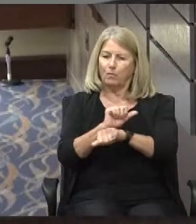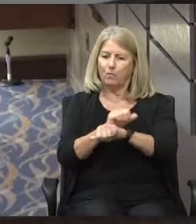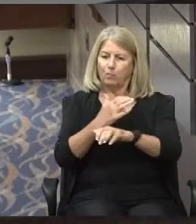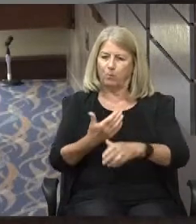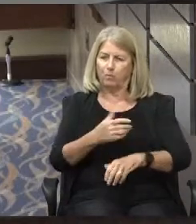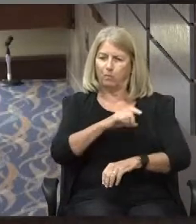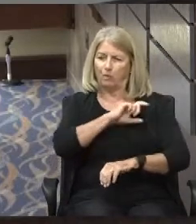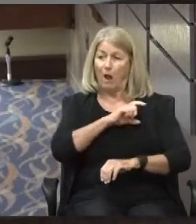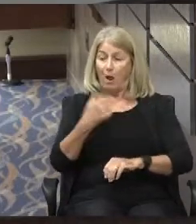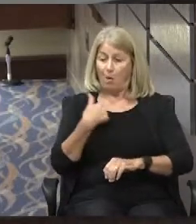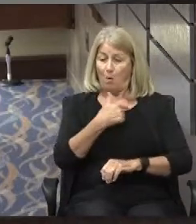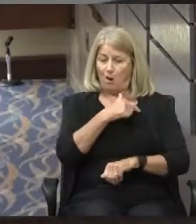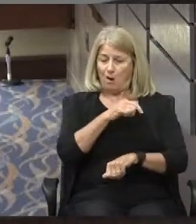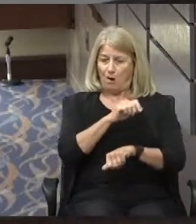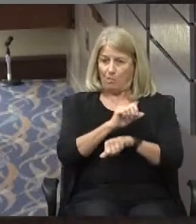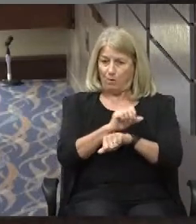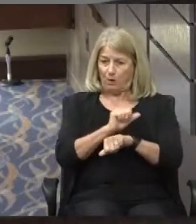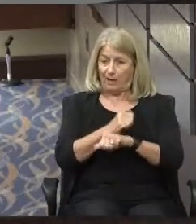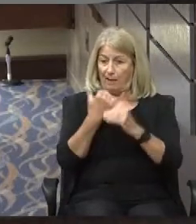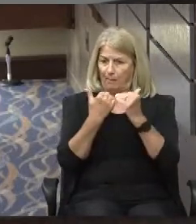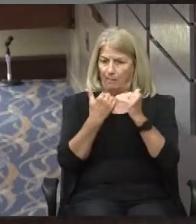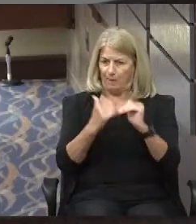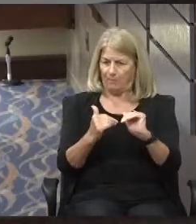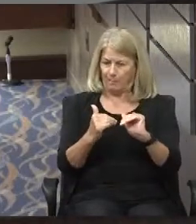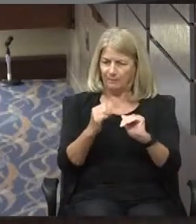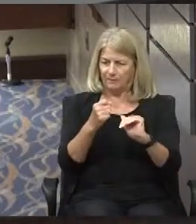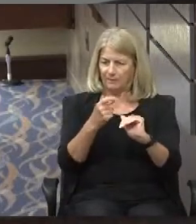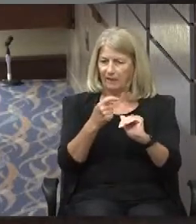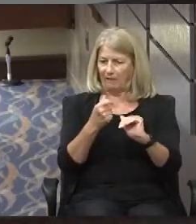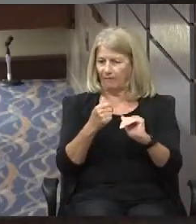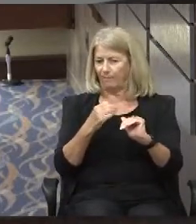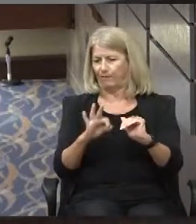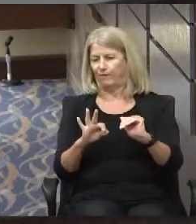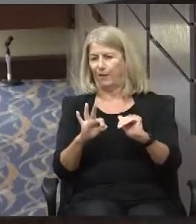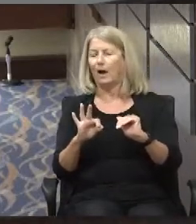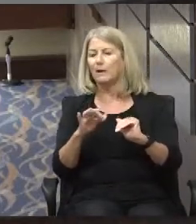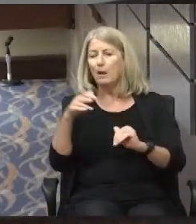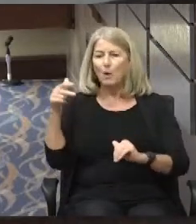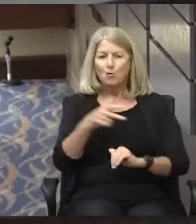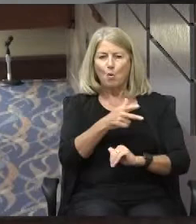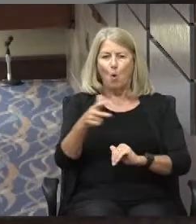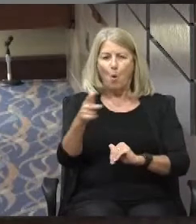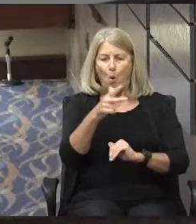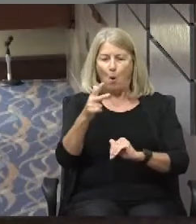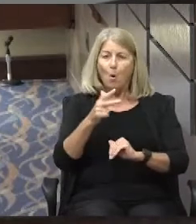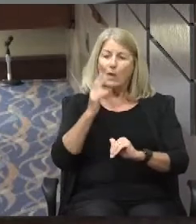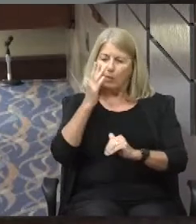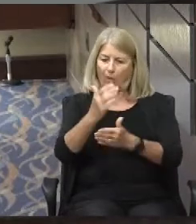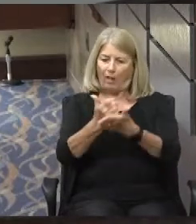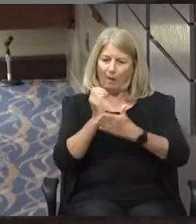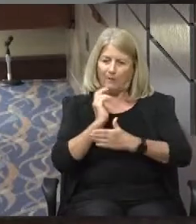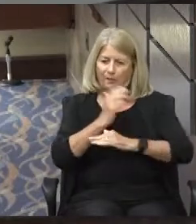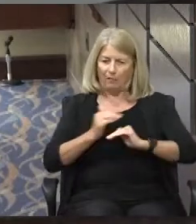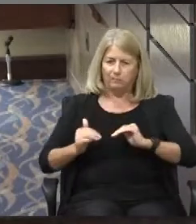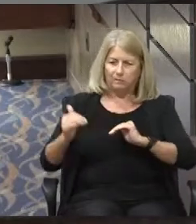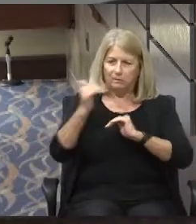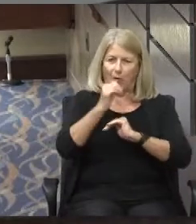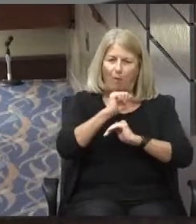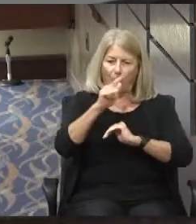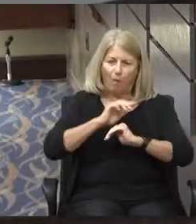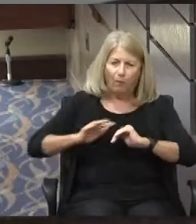we're operating right at minimum staffing on patrol, and this will help us get above. I know that's very important in all the areas of the